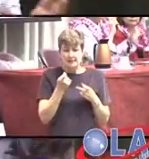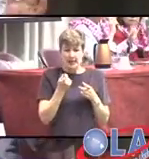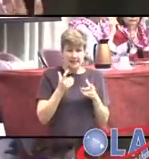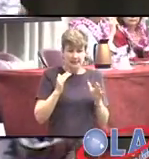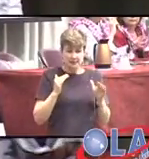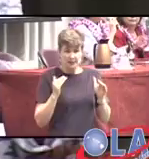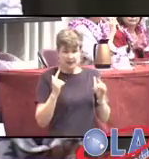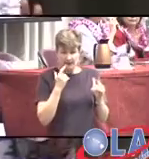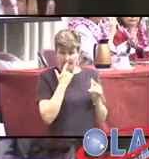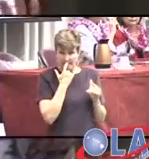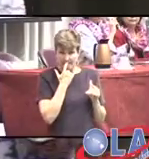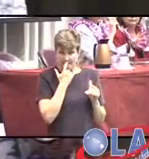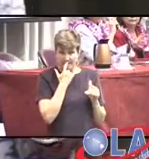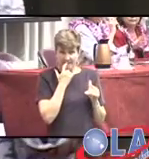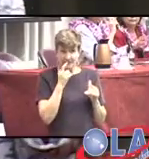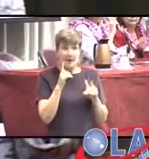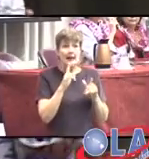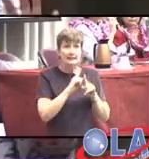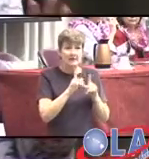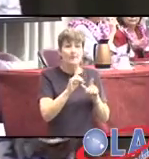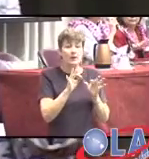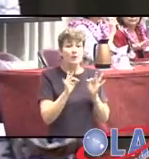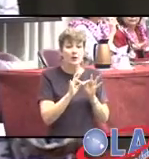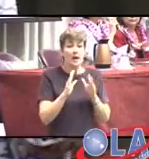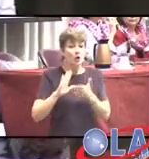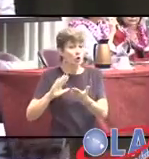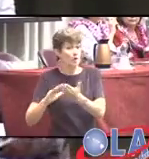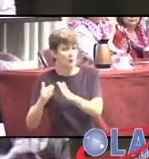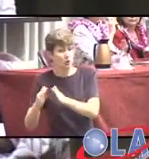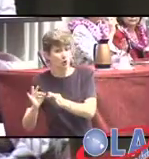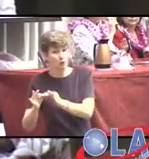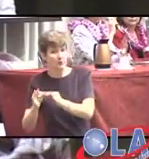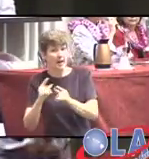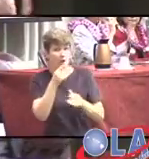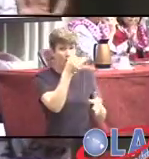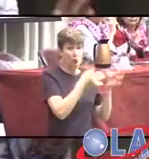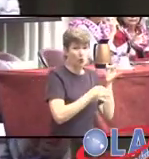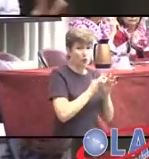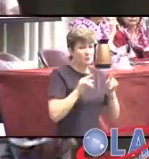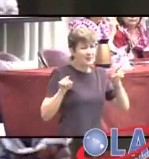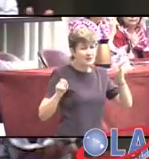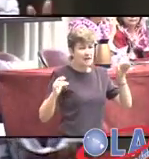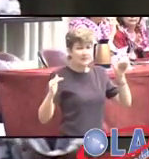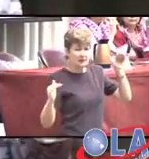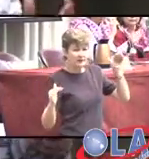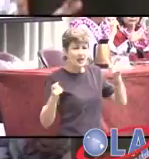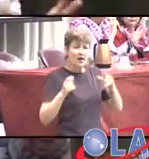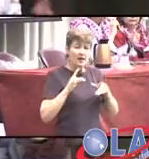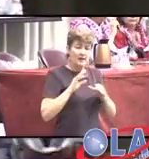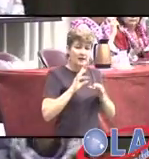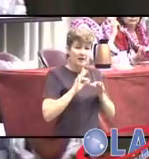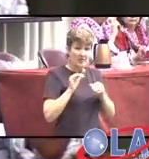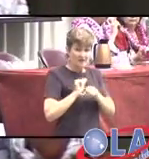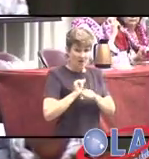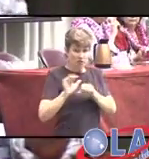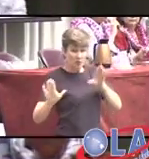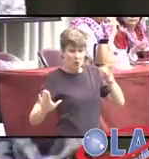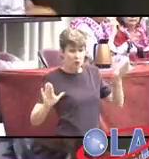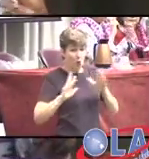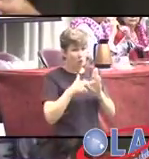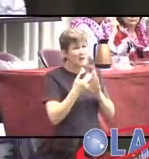difference but an important difference between community interpreting and court interpreting, and the function of the interpreters in those 2